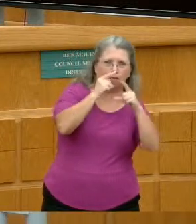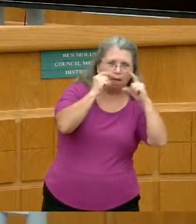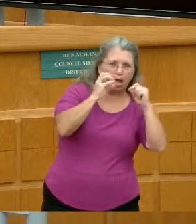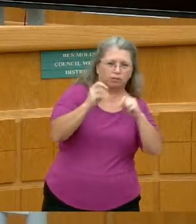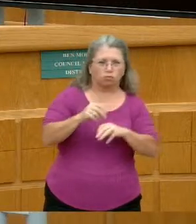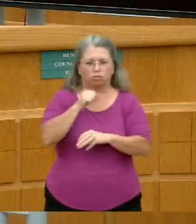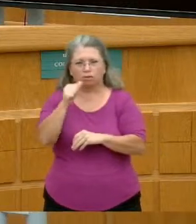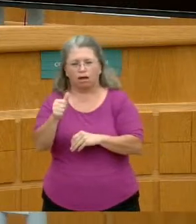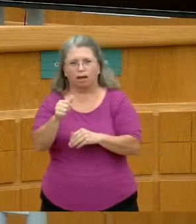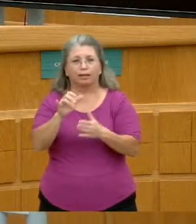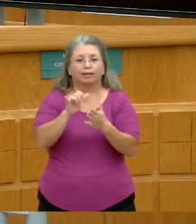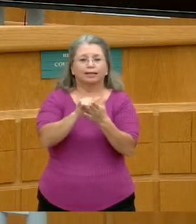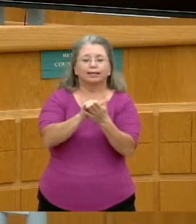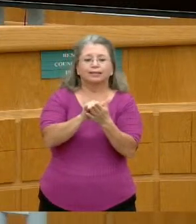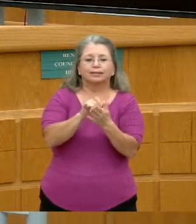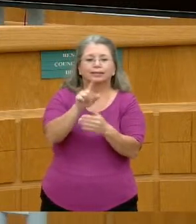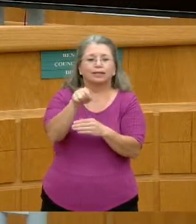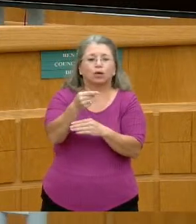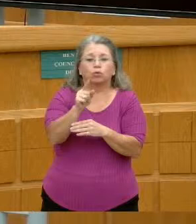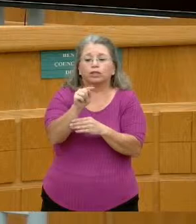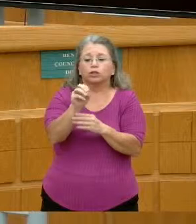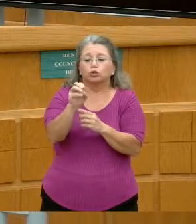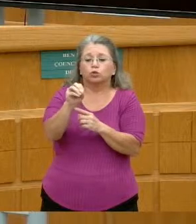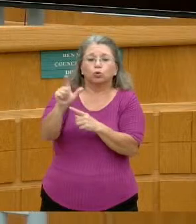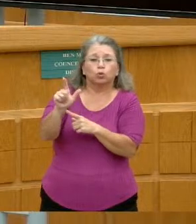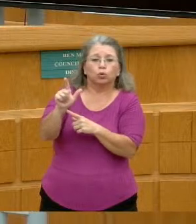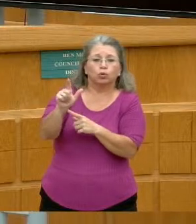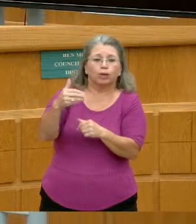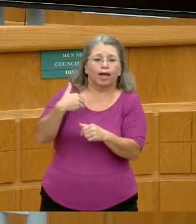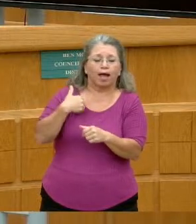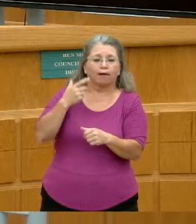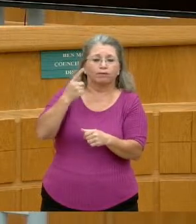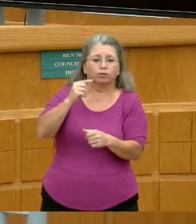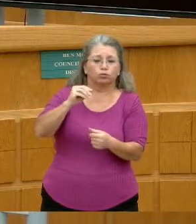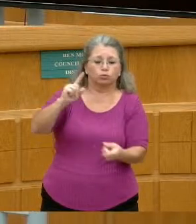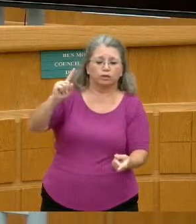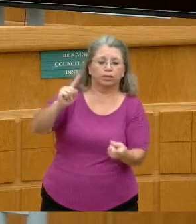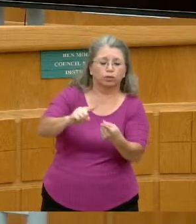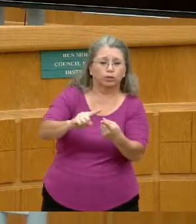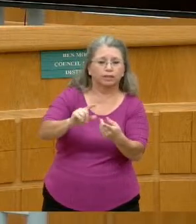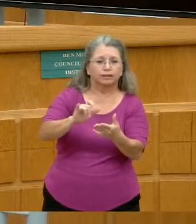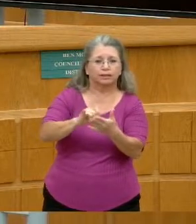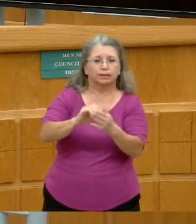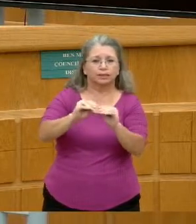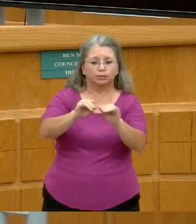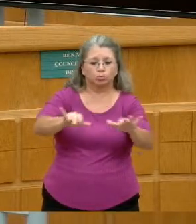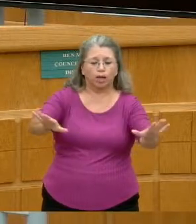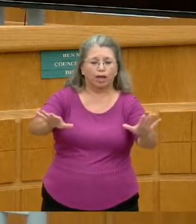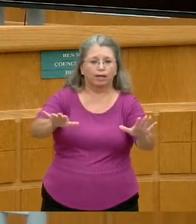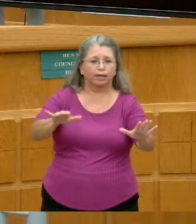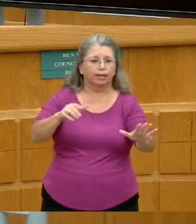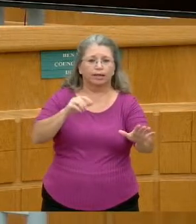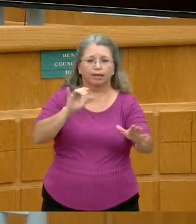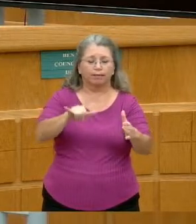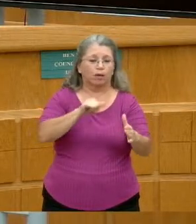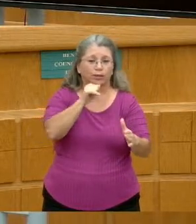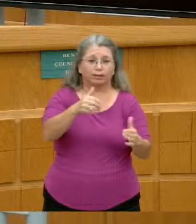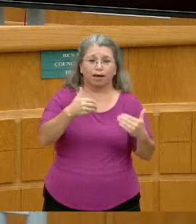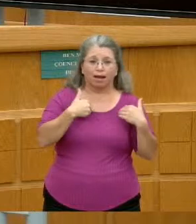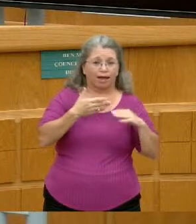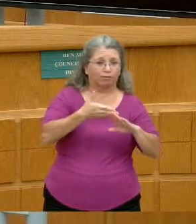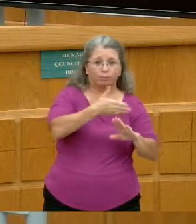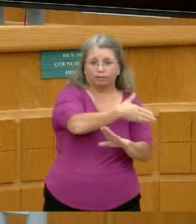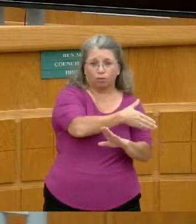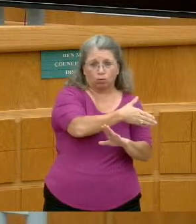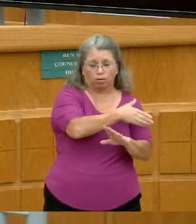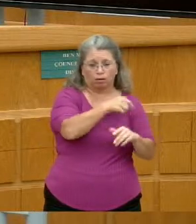this is the only tool that we have to decrease the transmission that we didn't before when we flattened the curve the first